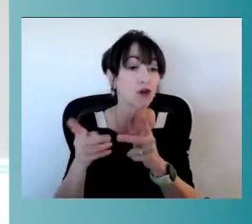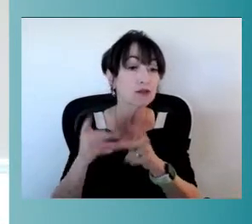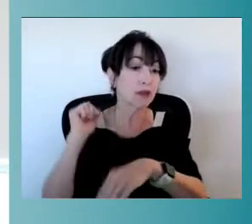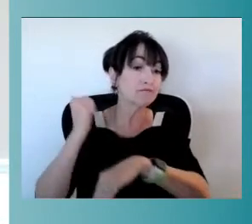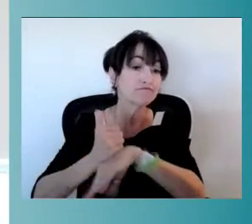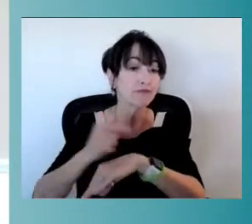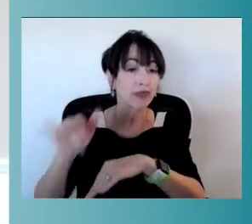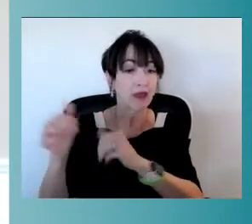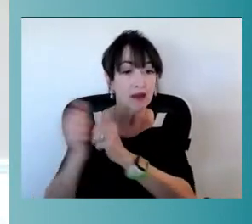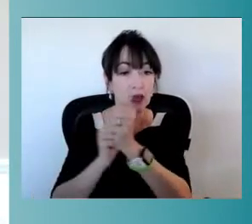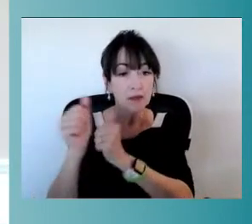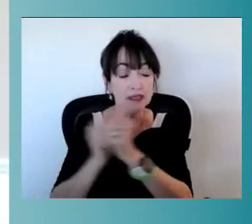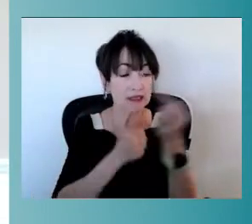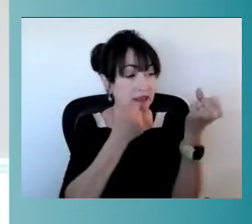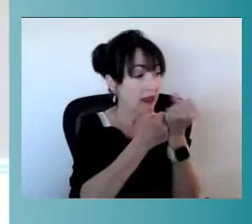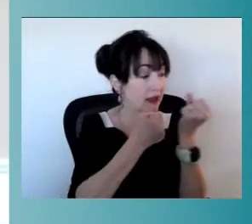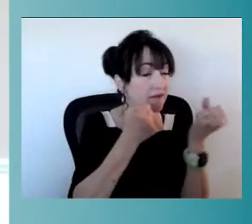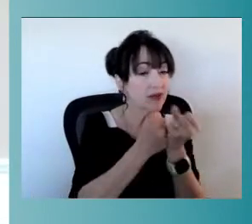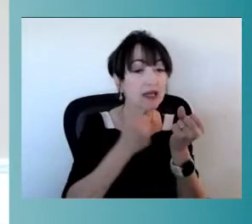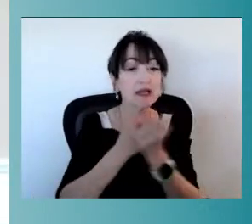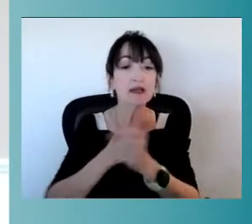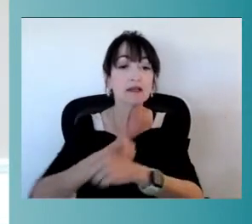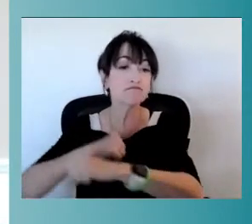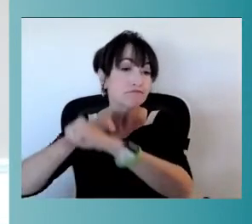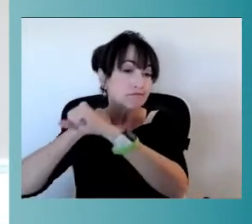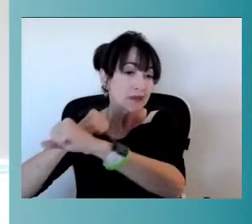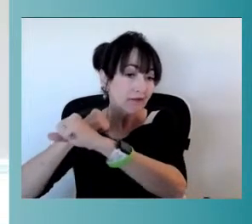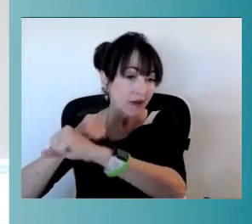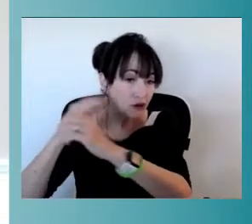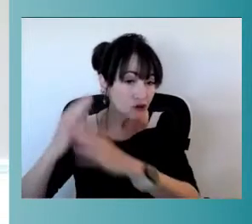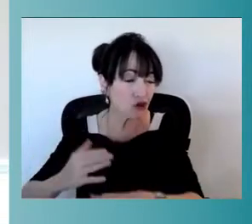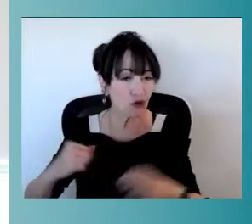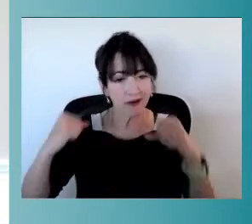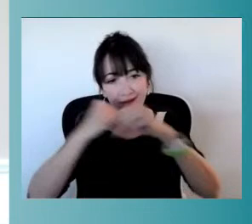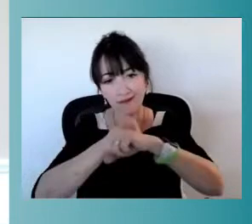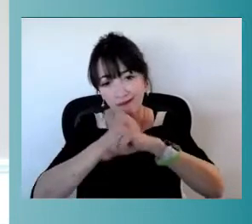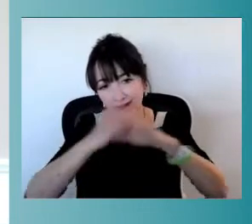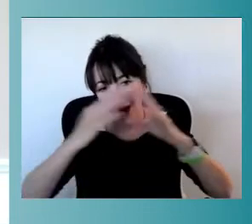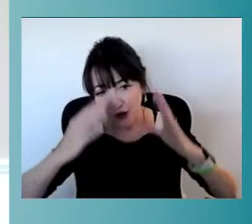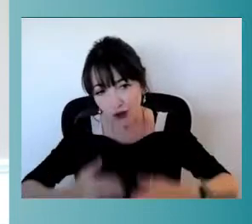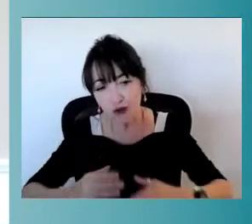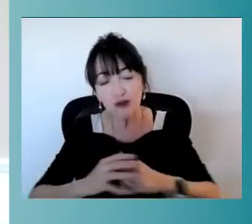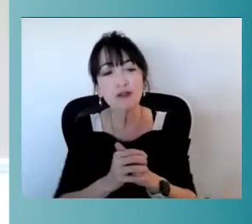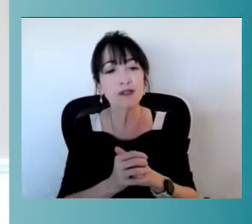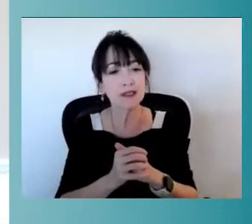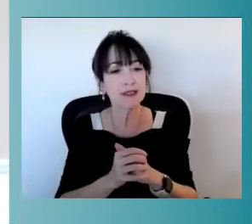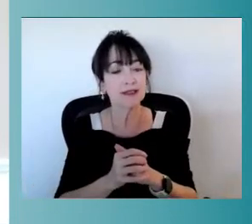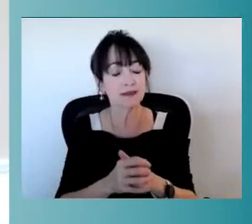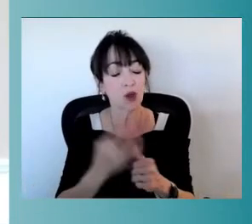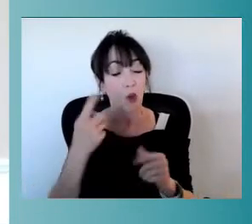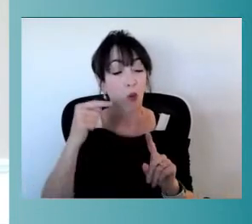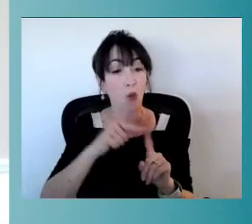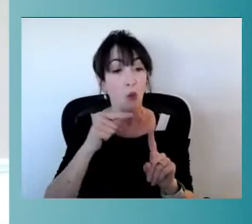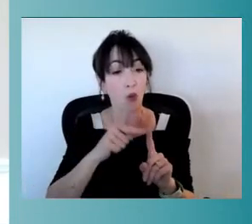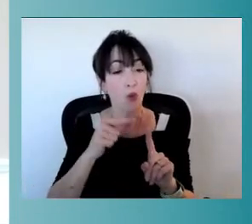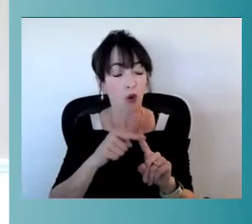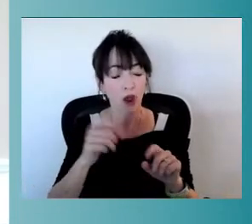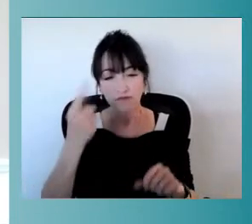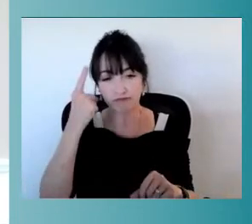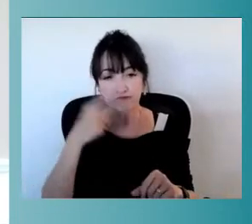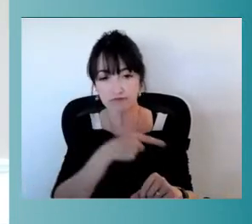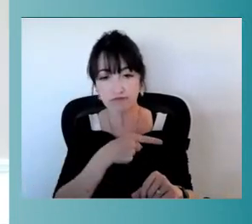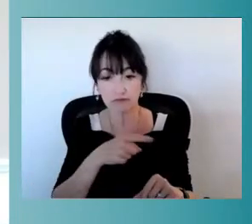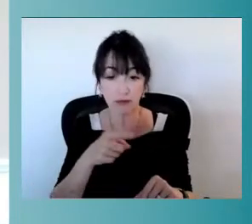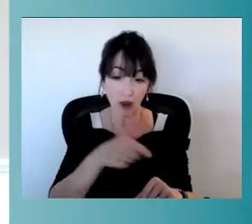an advocate or defender, a fighter, and one that does battle for another's